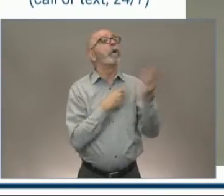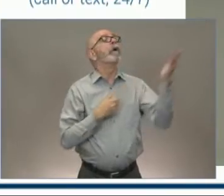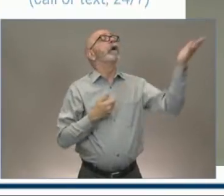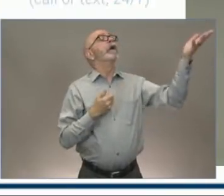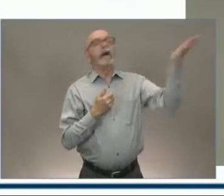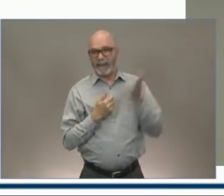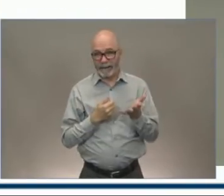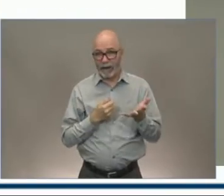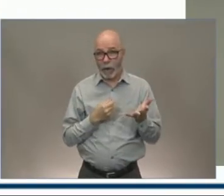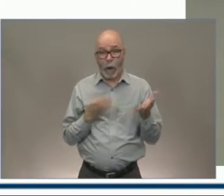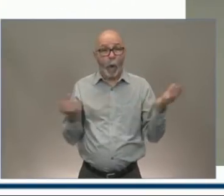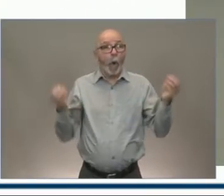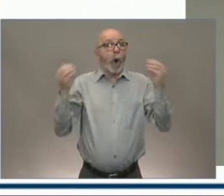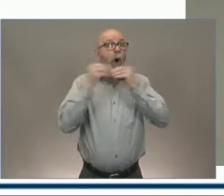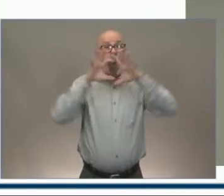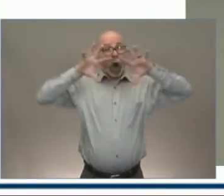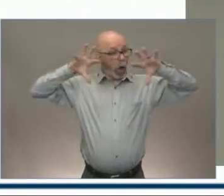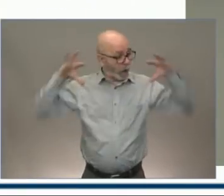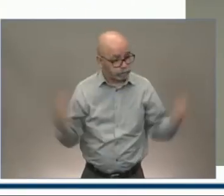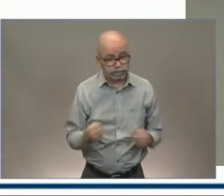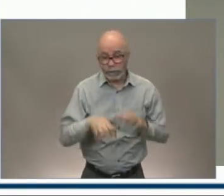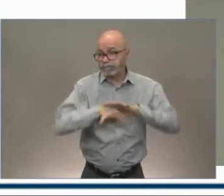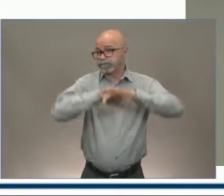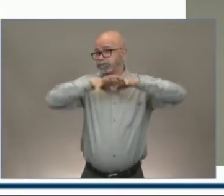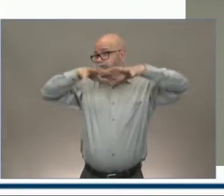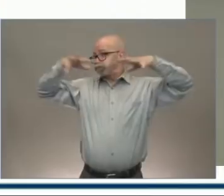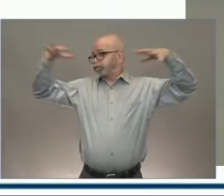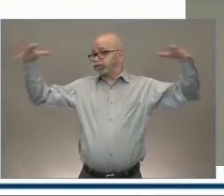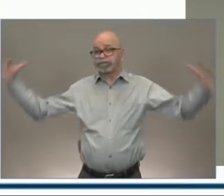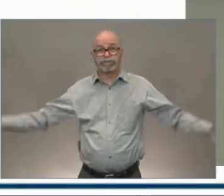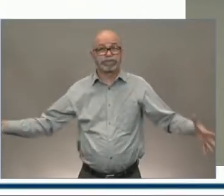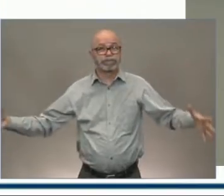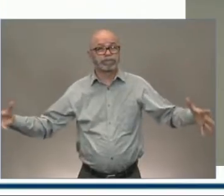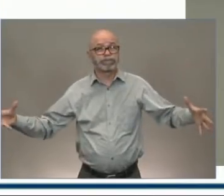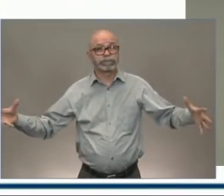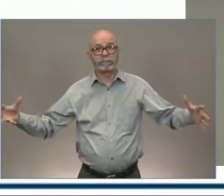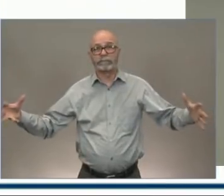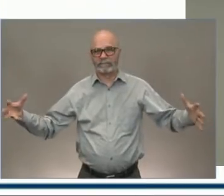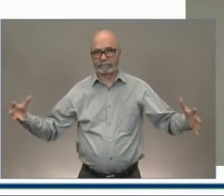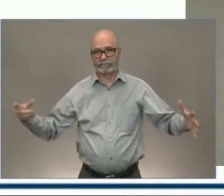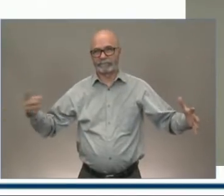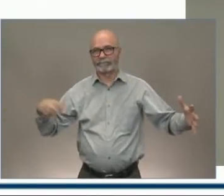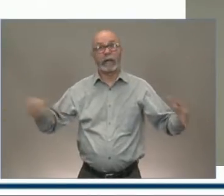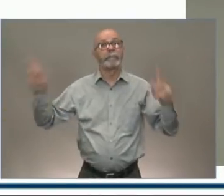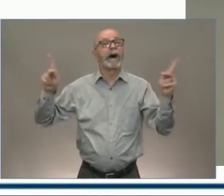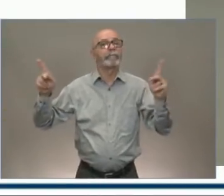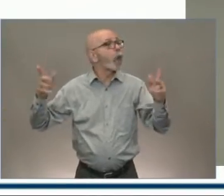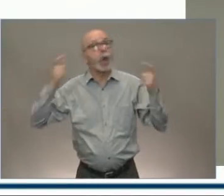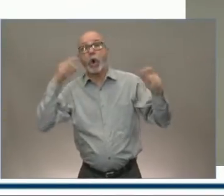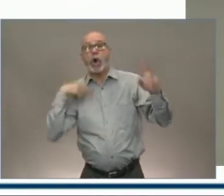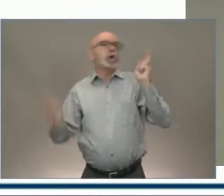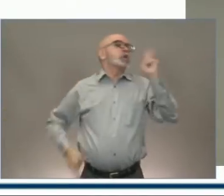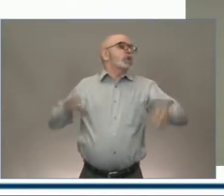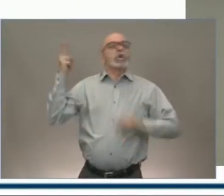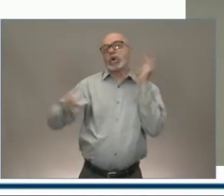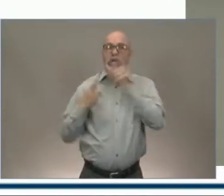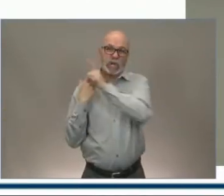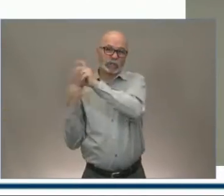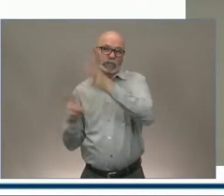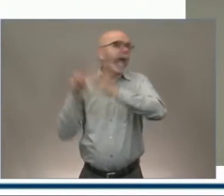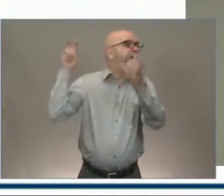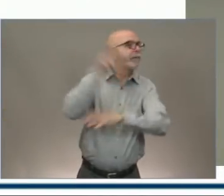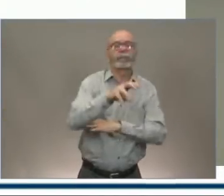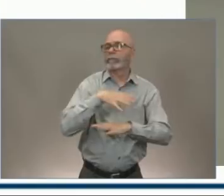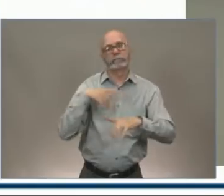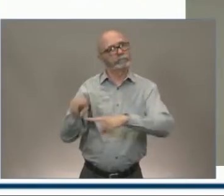have large amounts of vaccine, queue jumping is not nearly so much of an issue. But at the end of the day, we're going to sequence things,